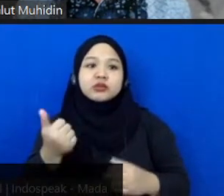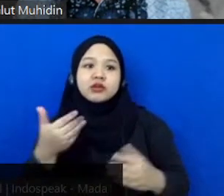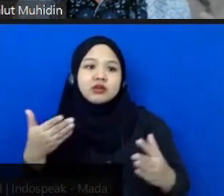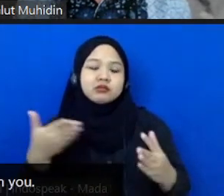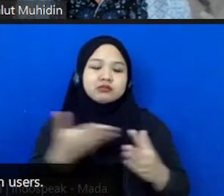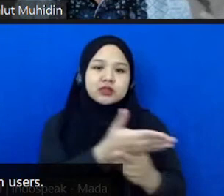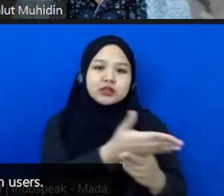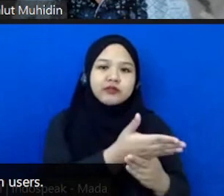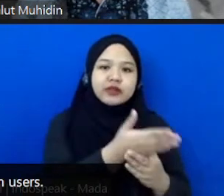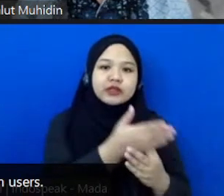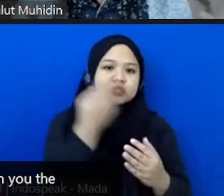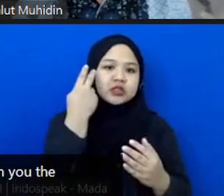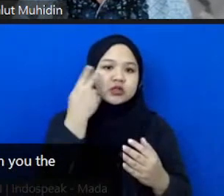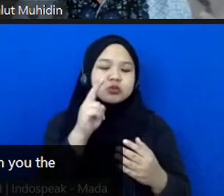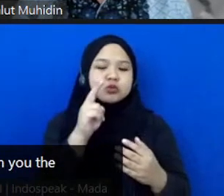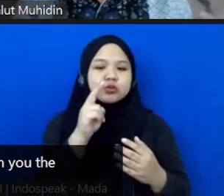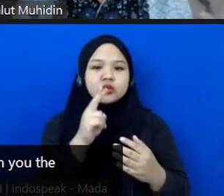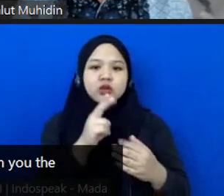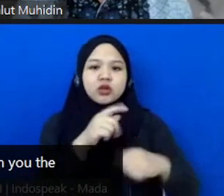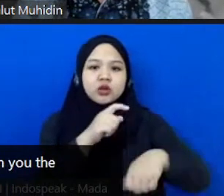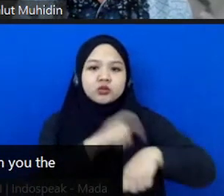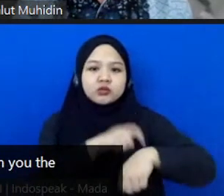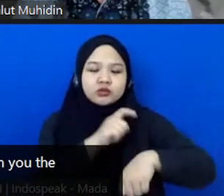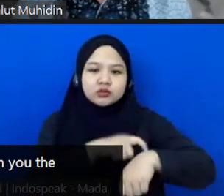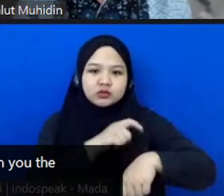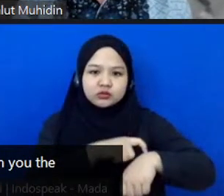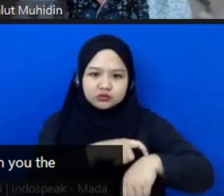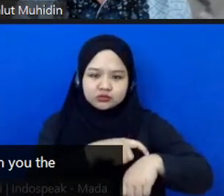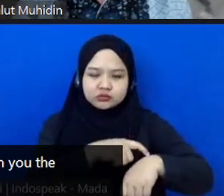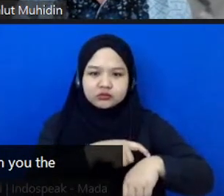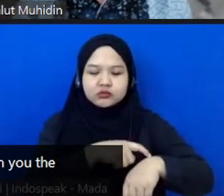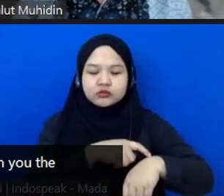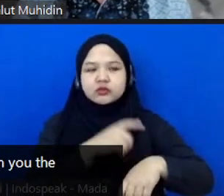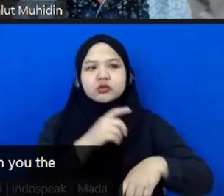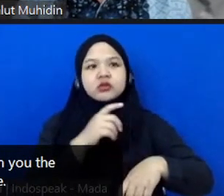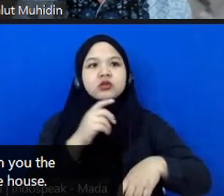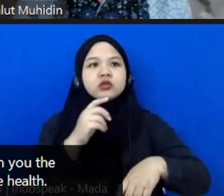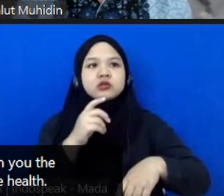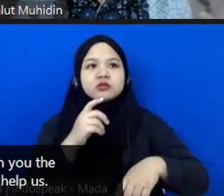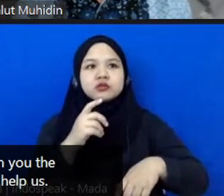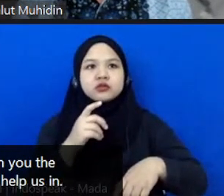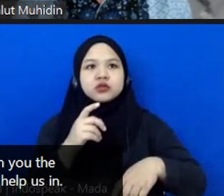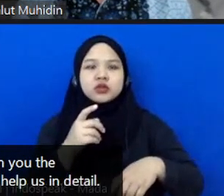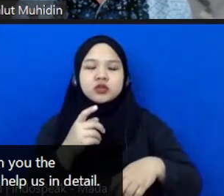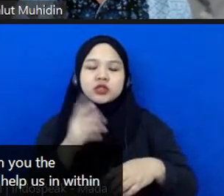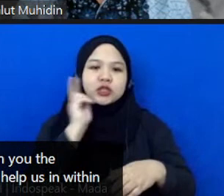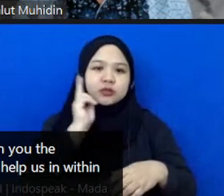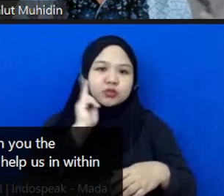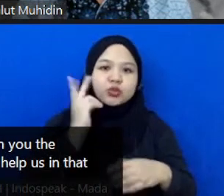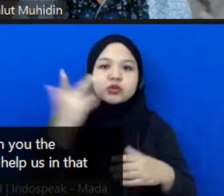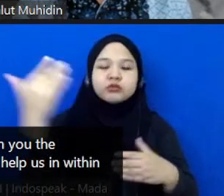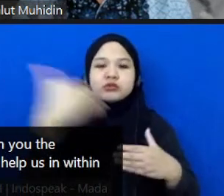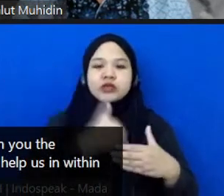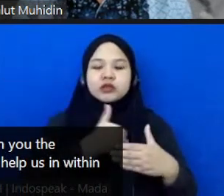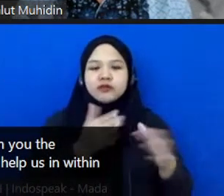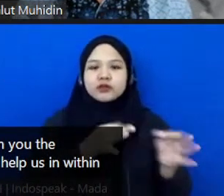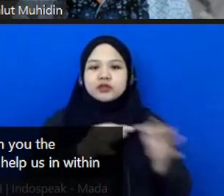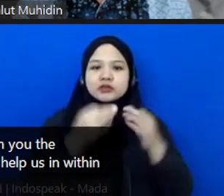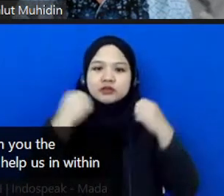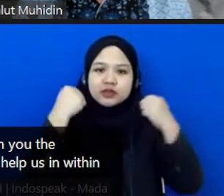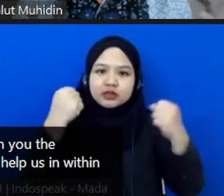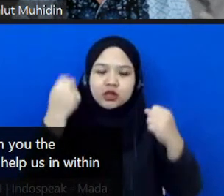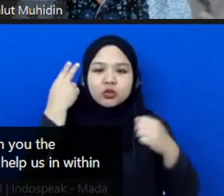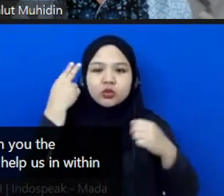the referral time from mother's house to the health facility that we can prevent